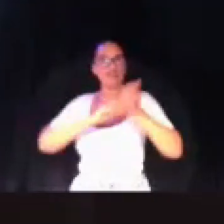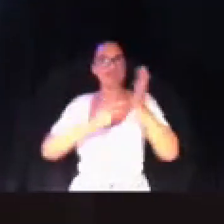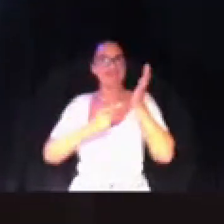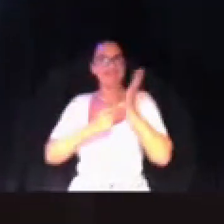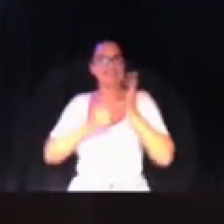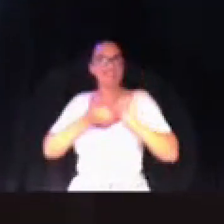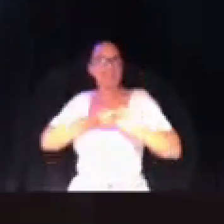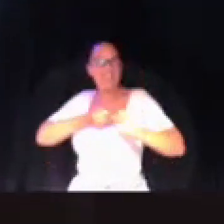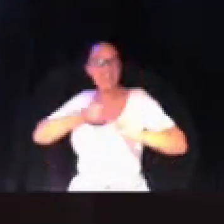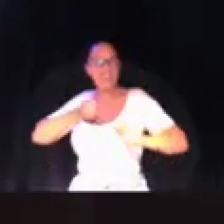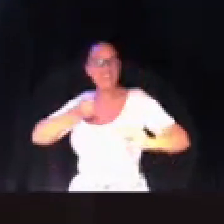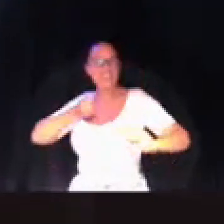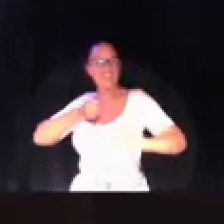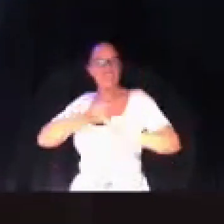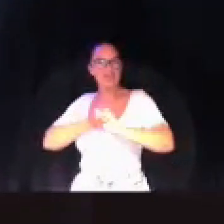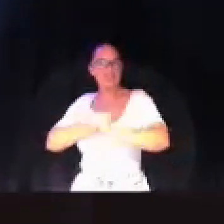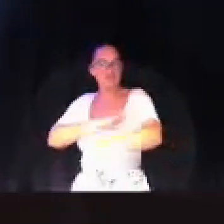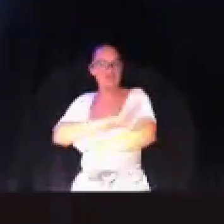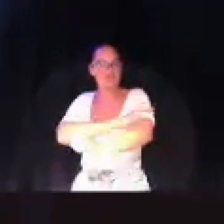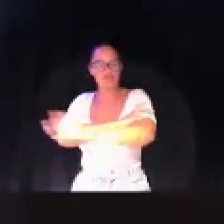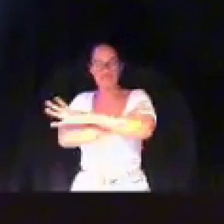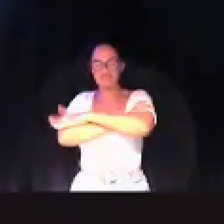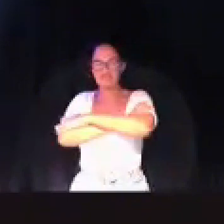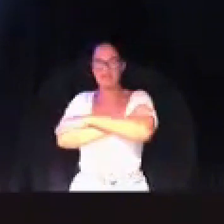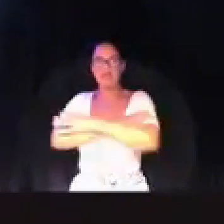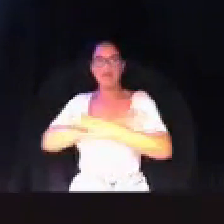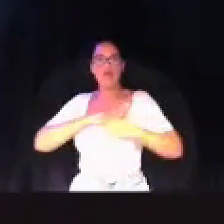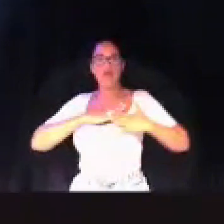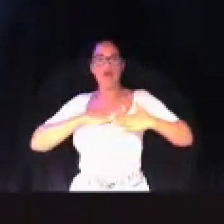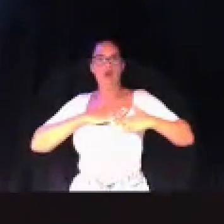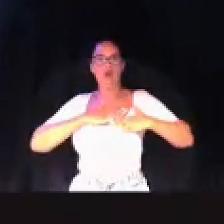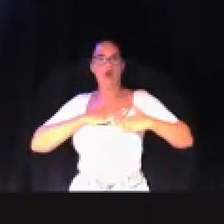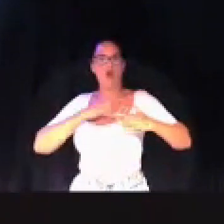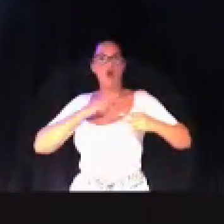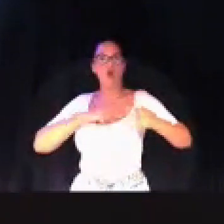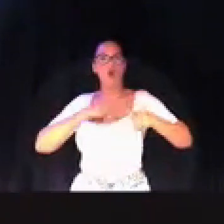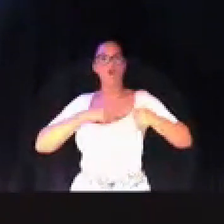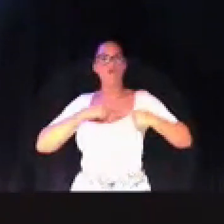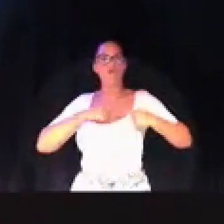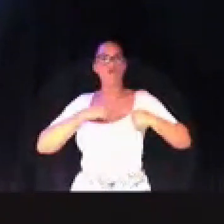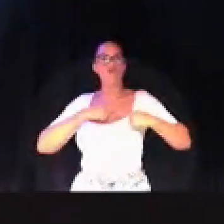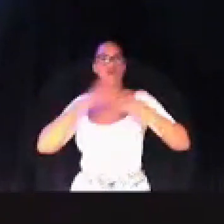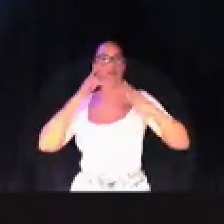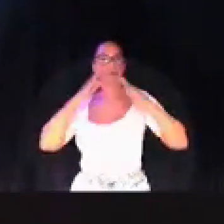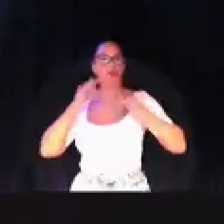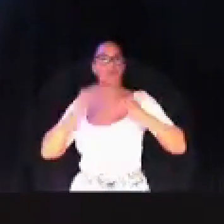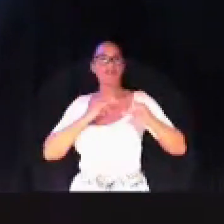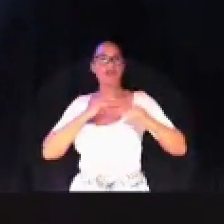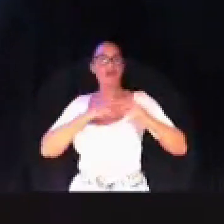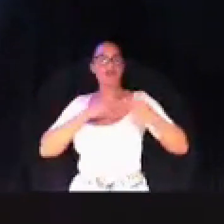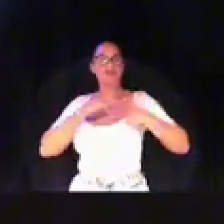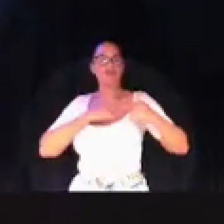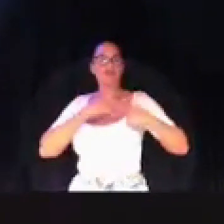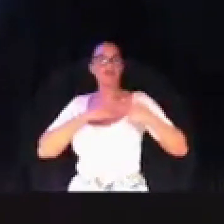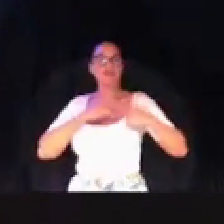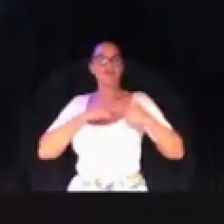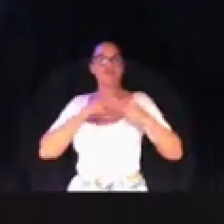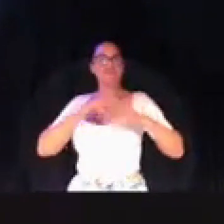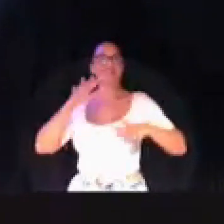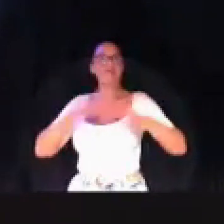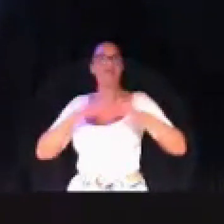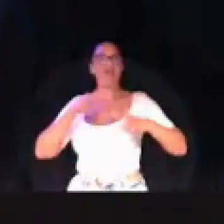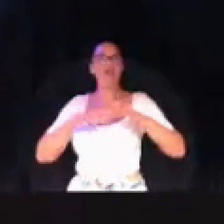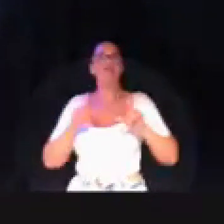leg, and a heart rate monitor. And these all work in a similar way. And then there's also these